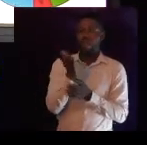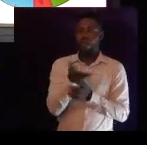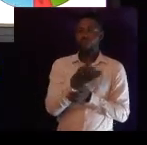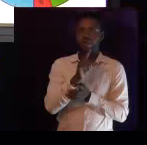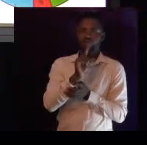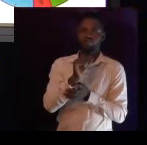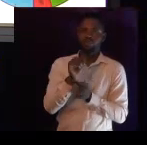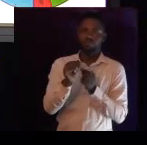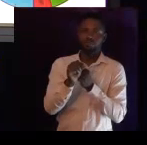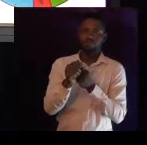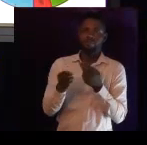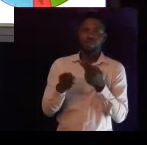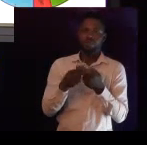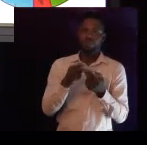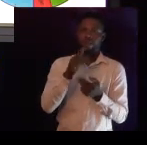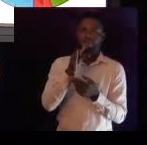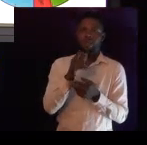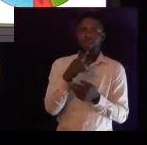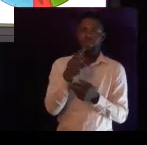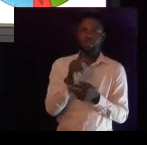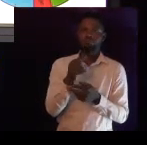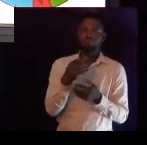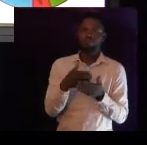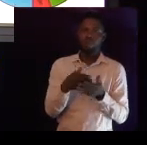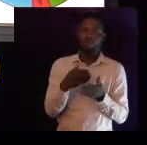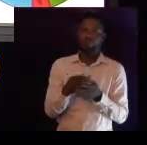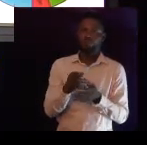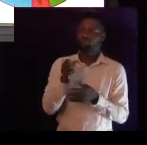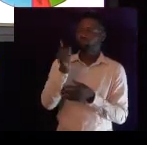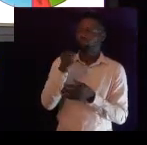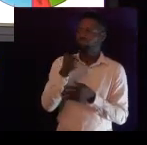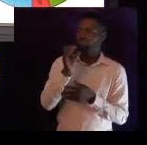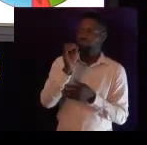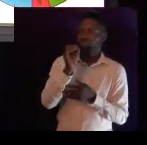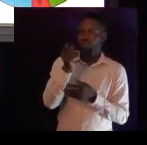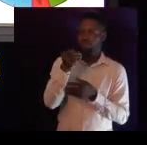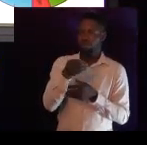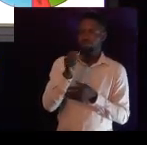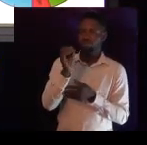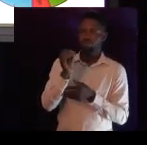20 spaces, then multiplied by the money. 1 0 cancels